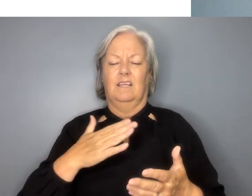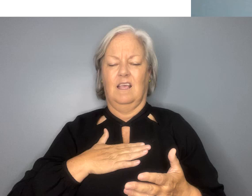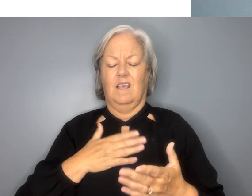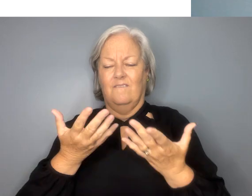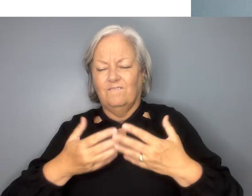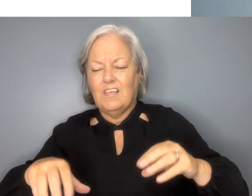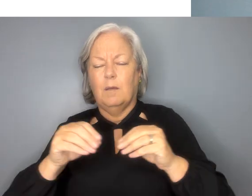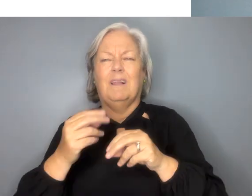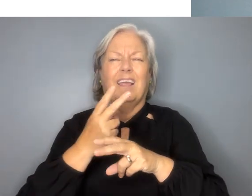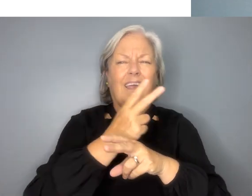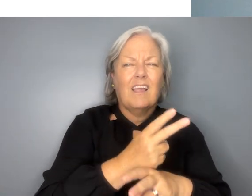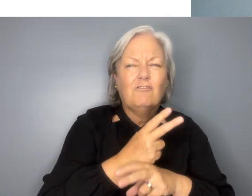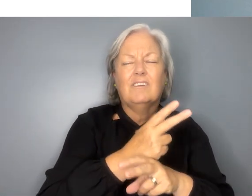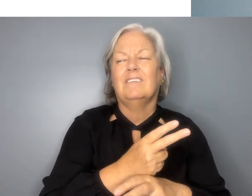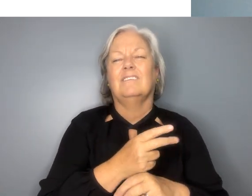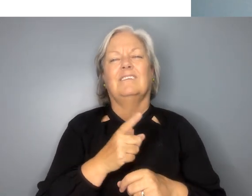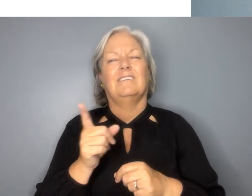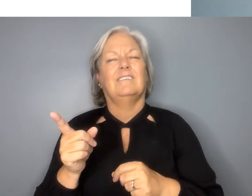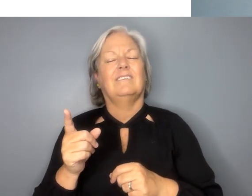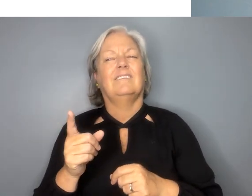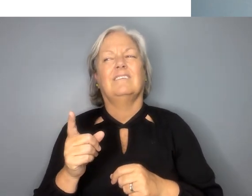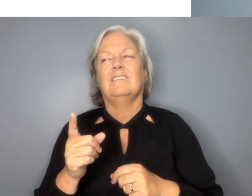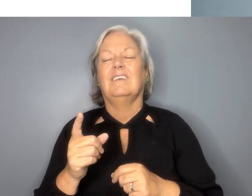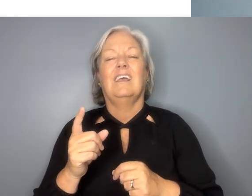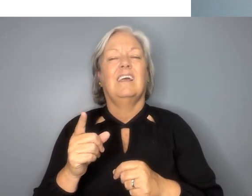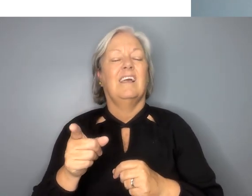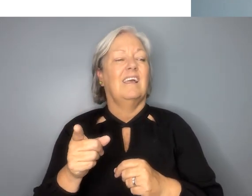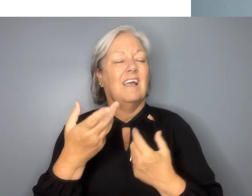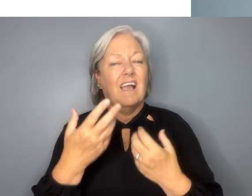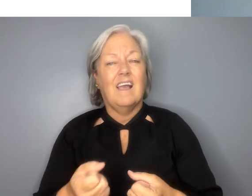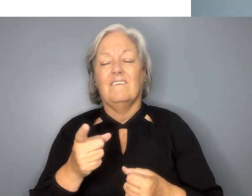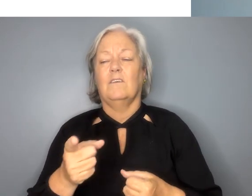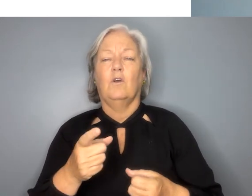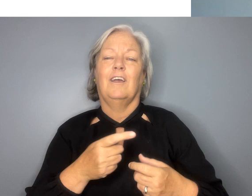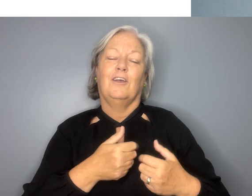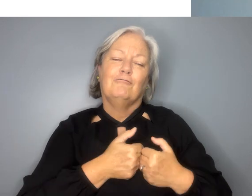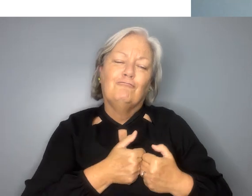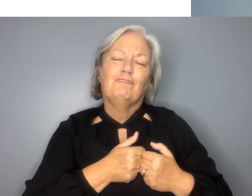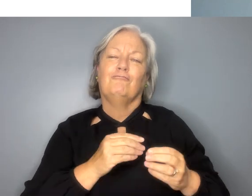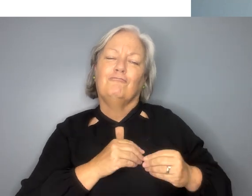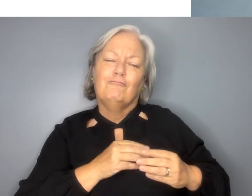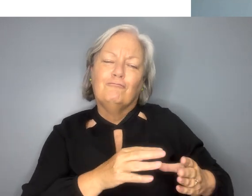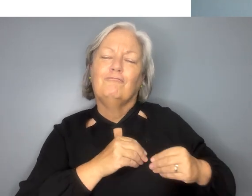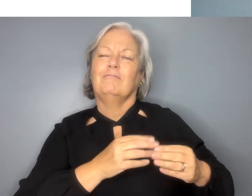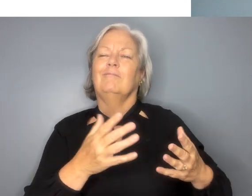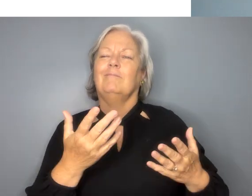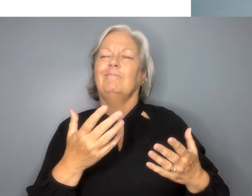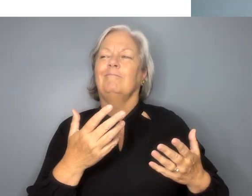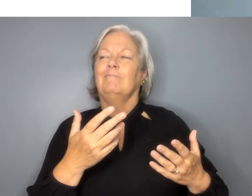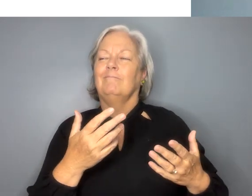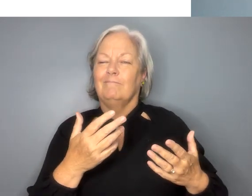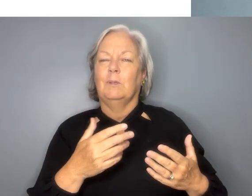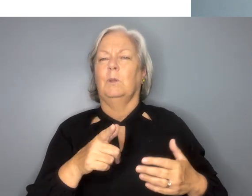gatekeeping from our families and our carers does tend to assume that any relationships we have that are romantic or sexual or